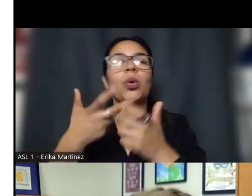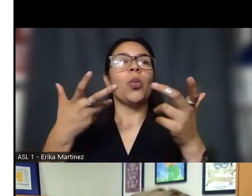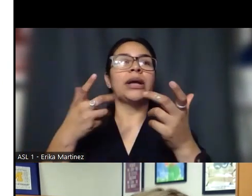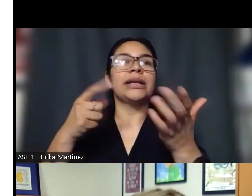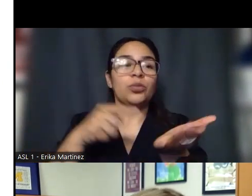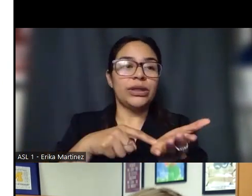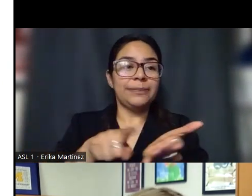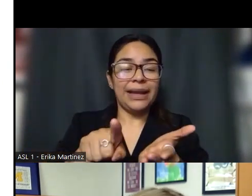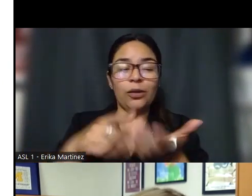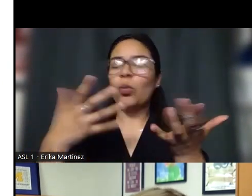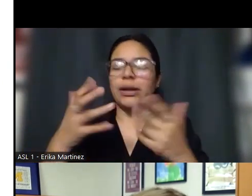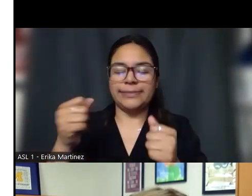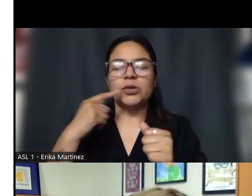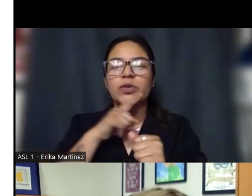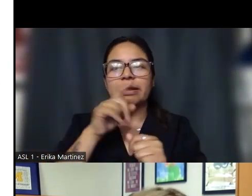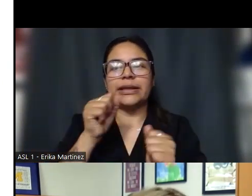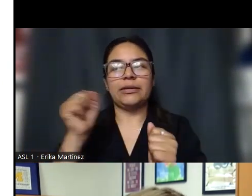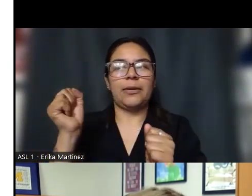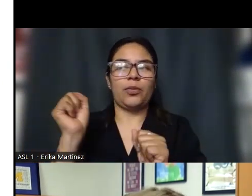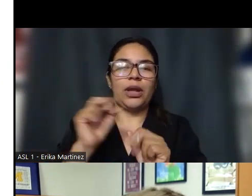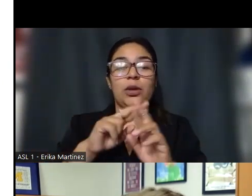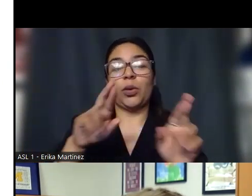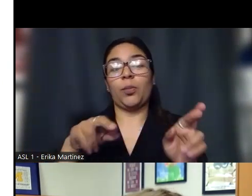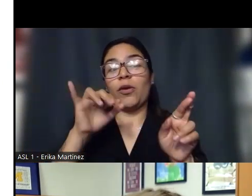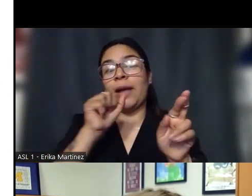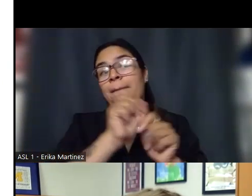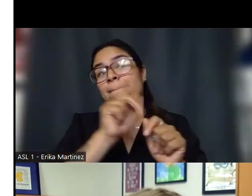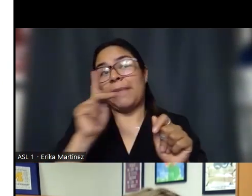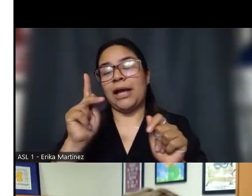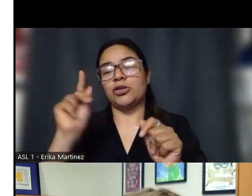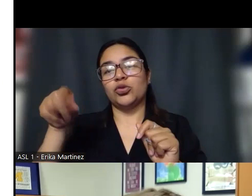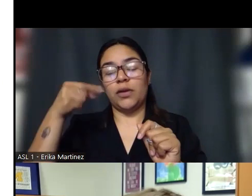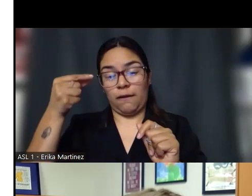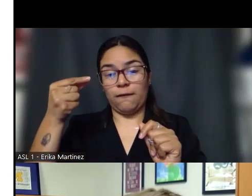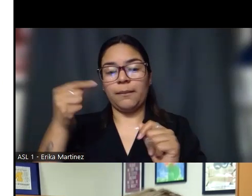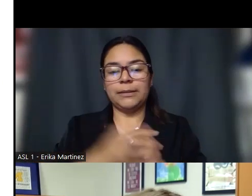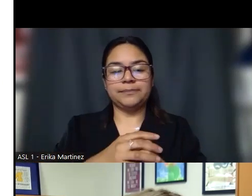reporting to the federal and state government on those fund sources. Next slide.